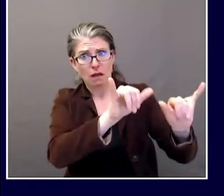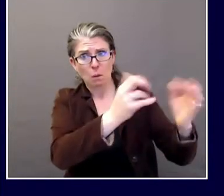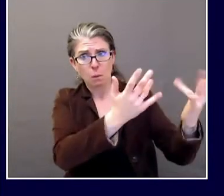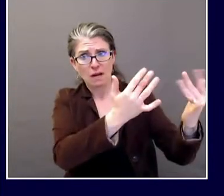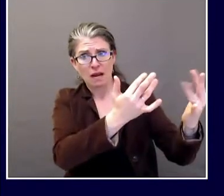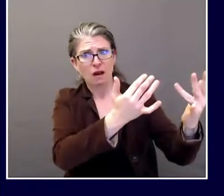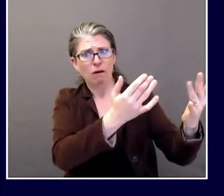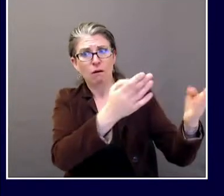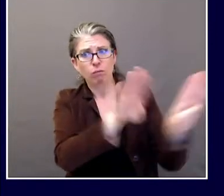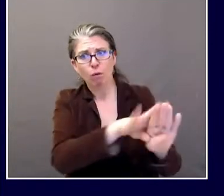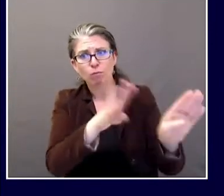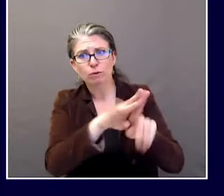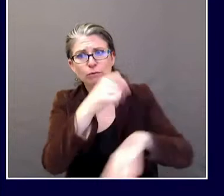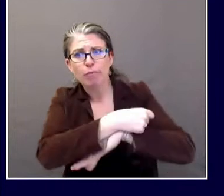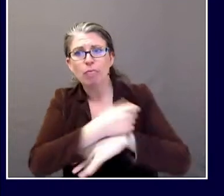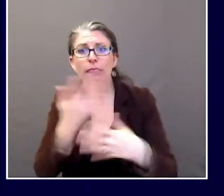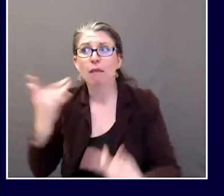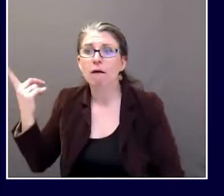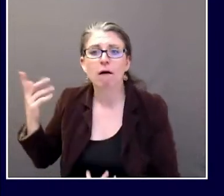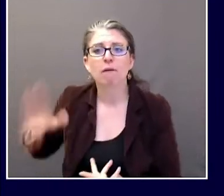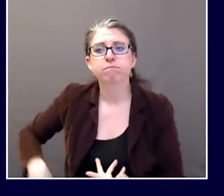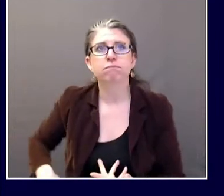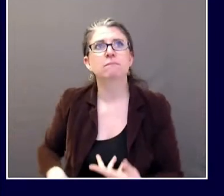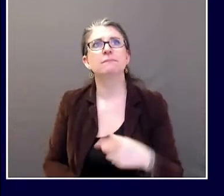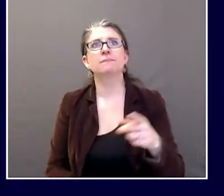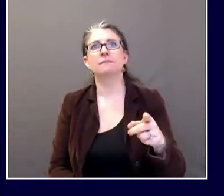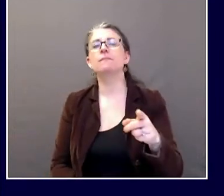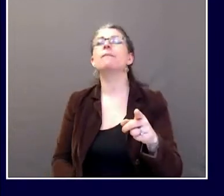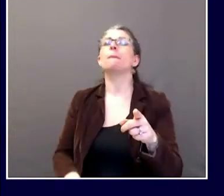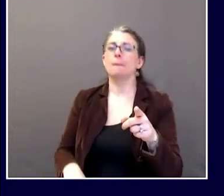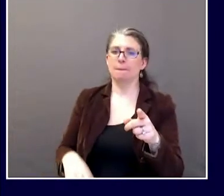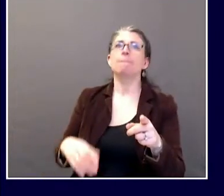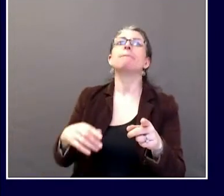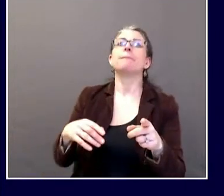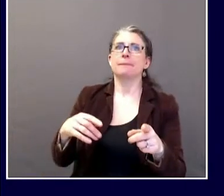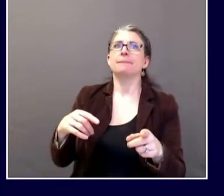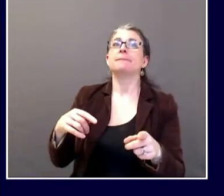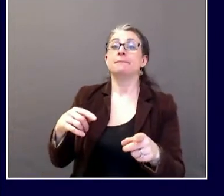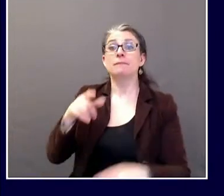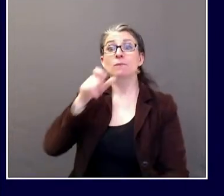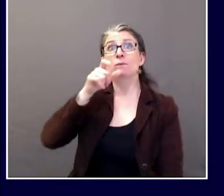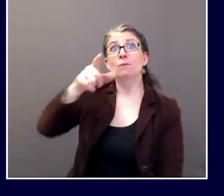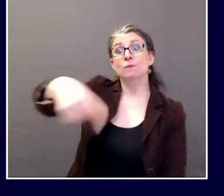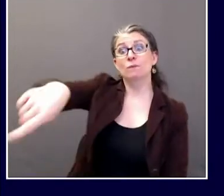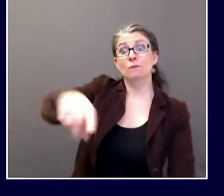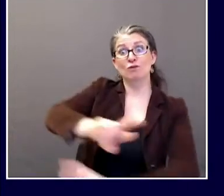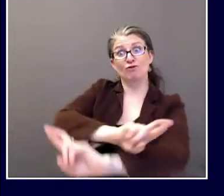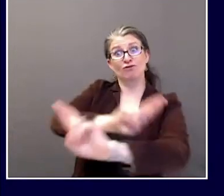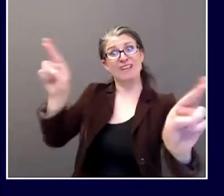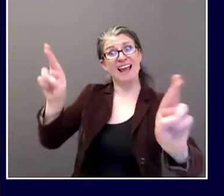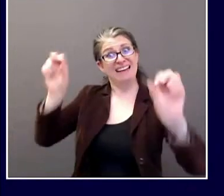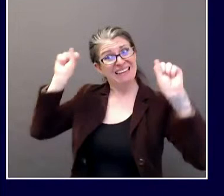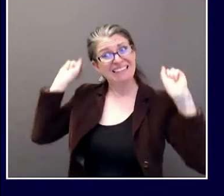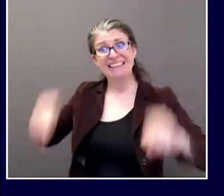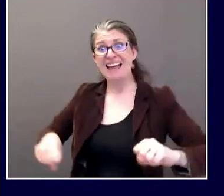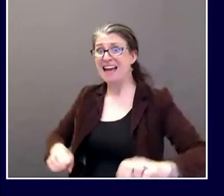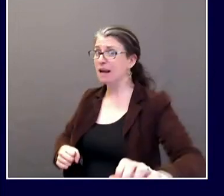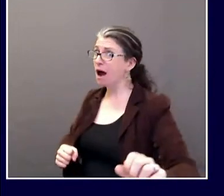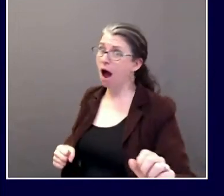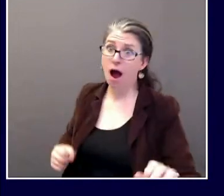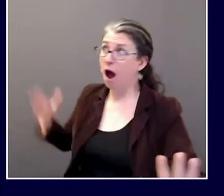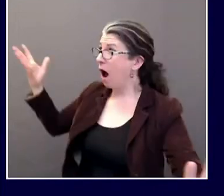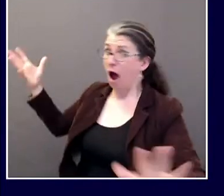setting up one of those sites. Please don't give up on us. Don't give up on the vaccination supply pipeline. We're hoping that there will be